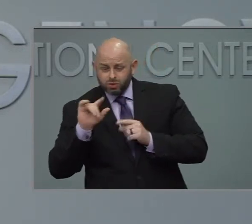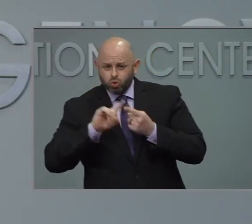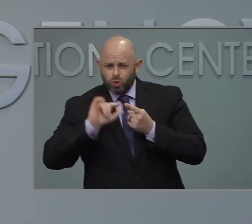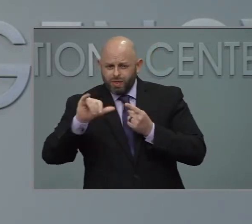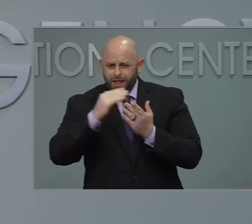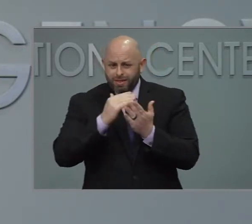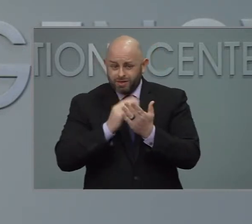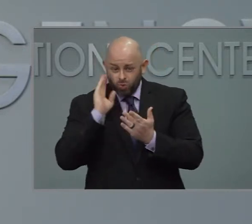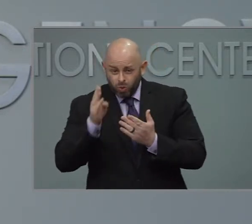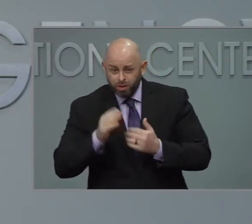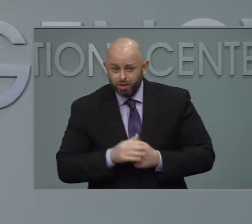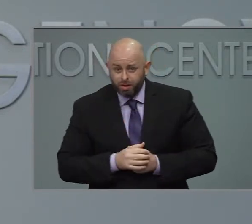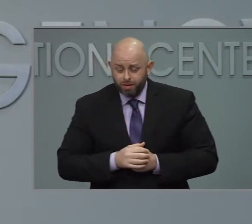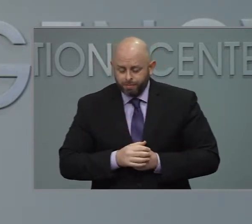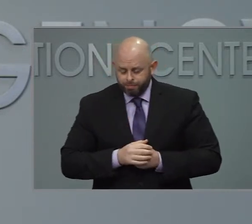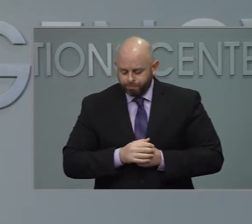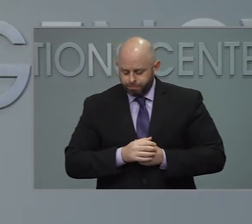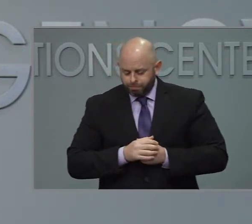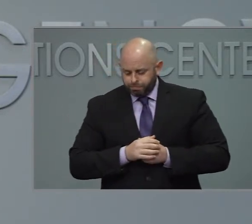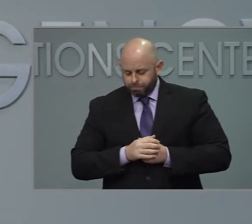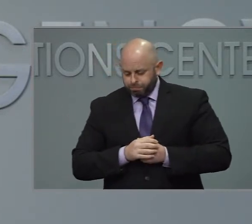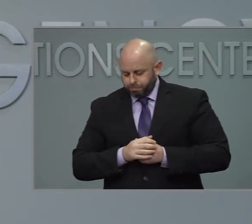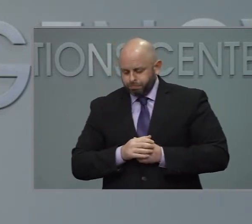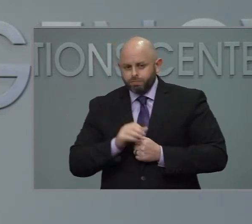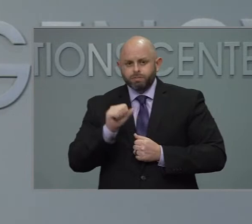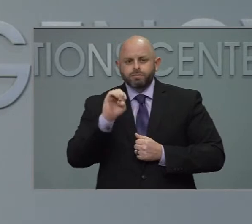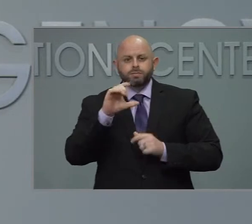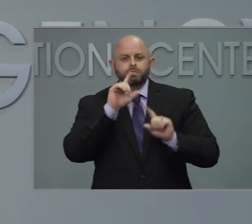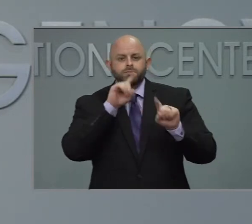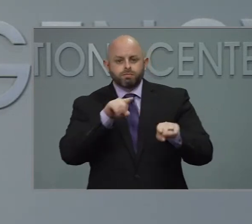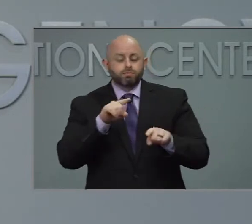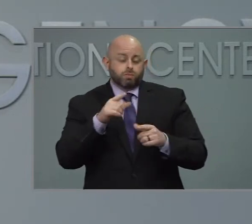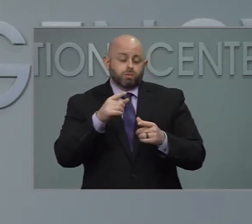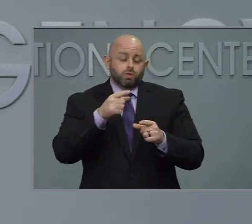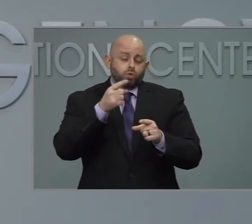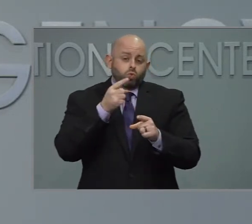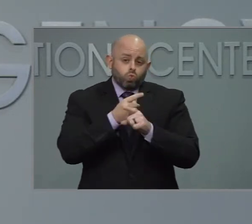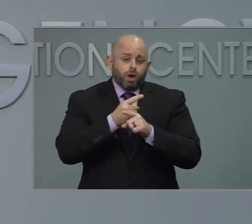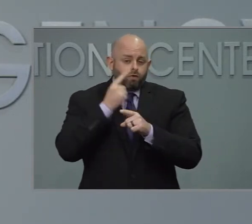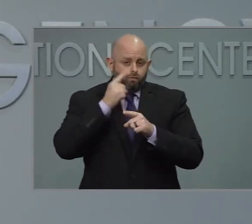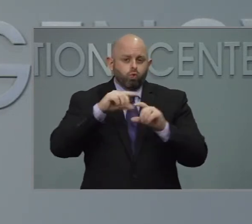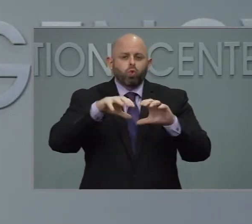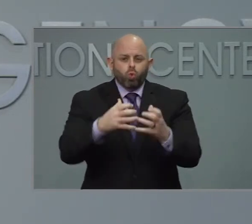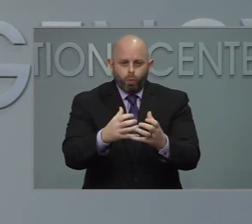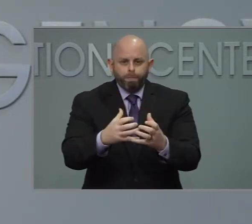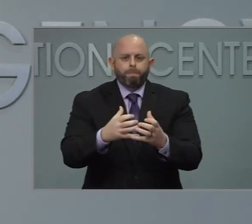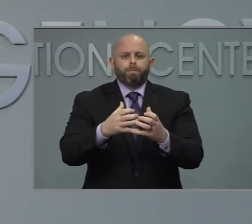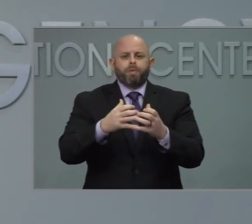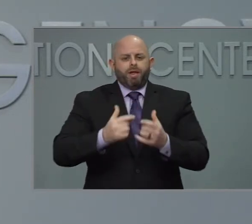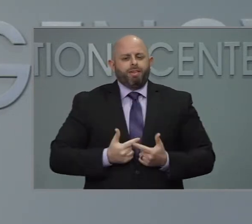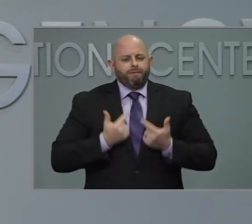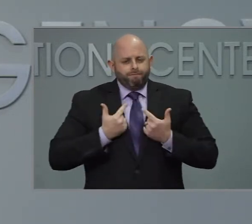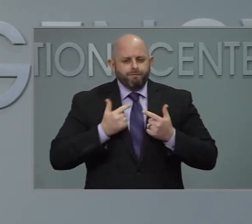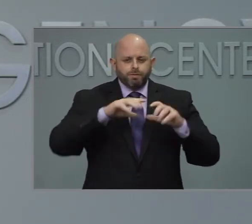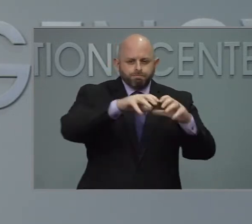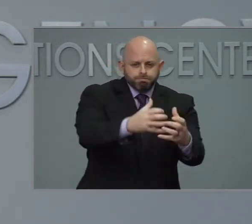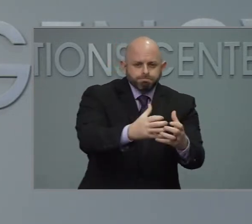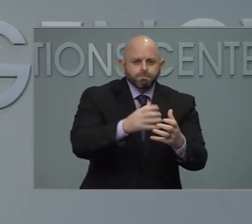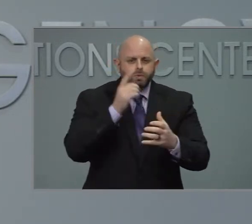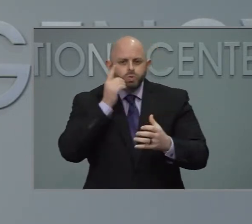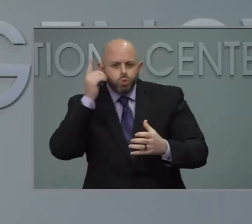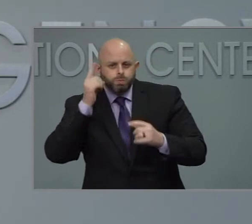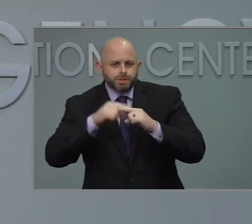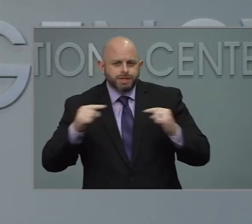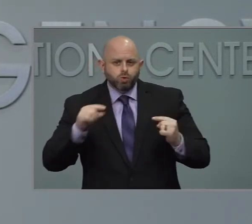Thanks. Sure. First, on the congregate settings, you are right. Starting on April 7th, we folks who do live in congregates,